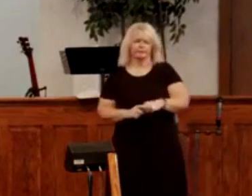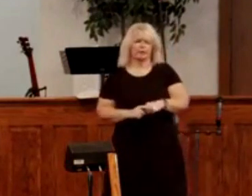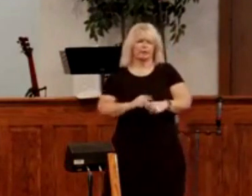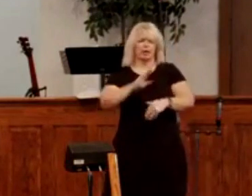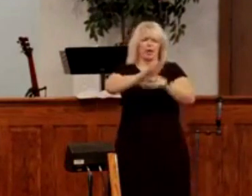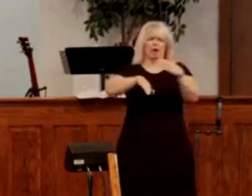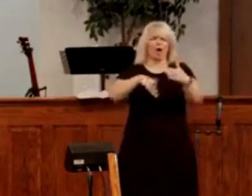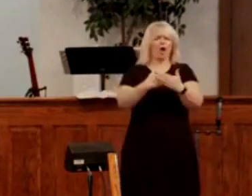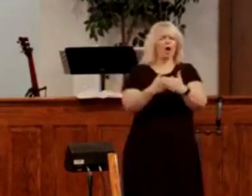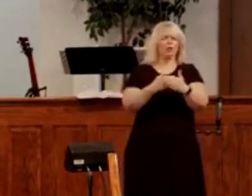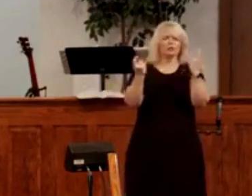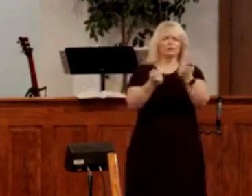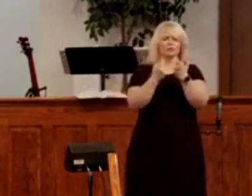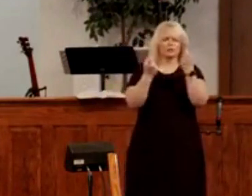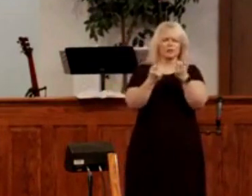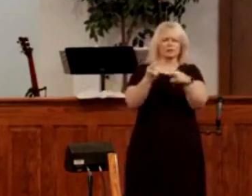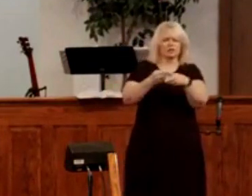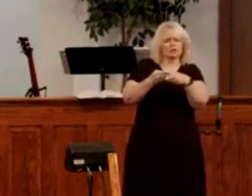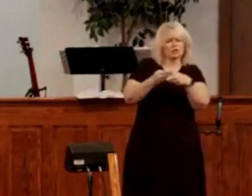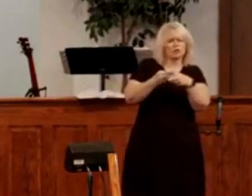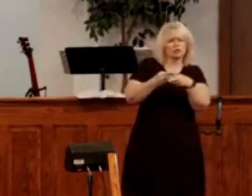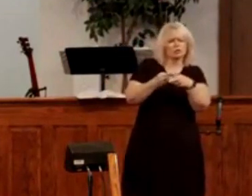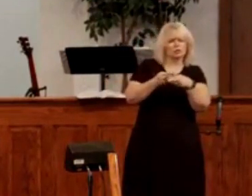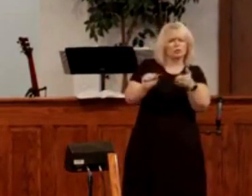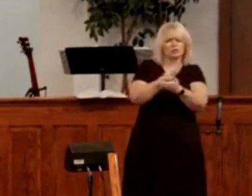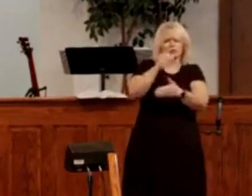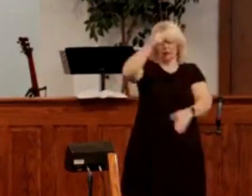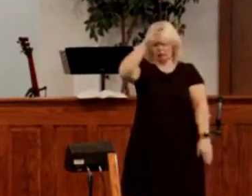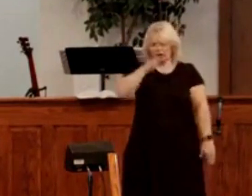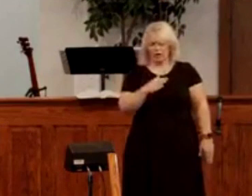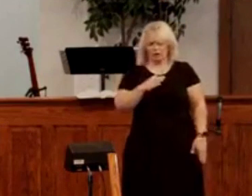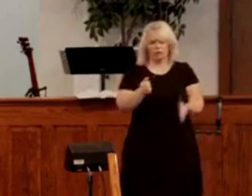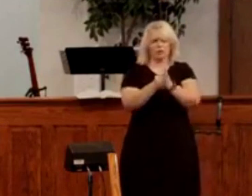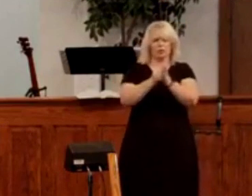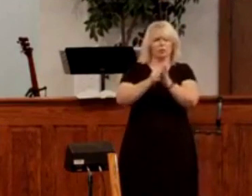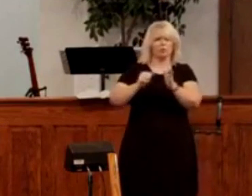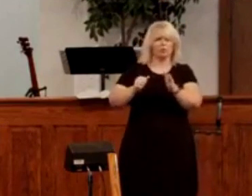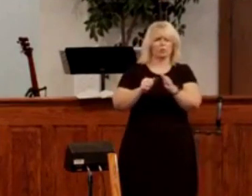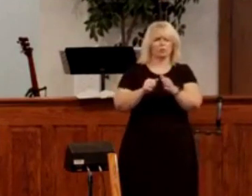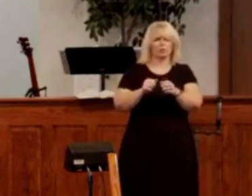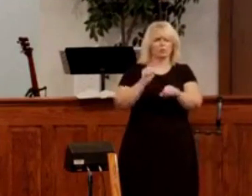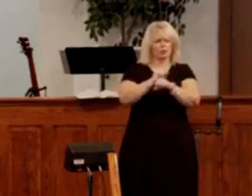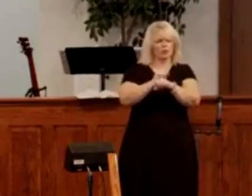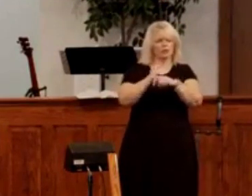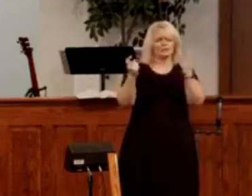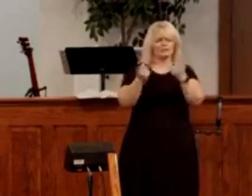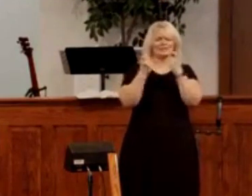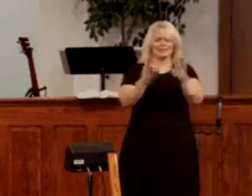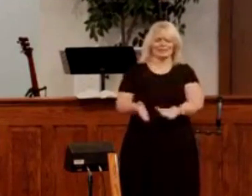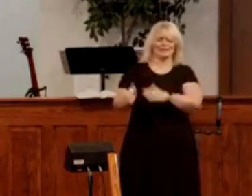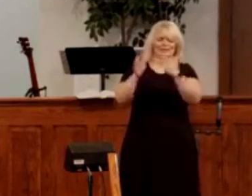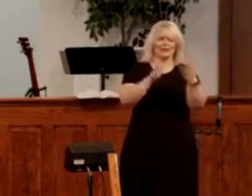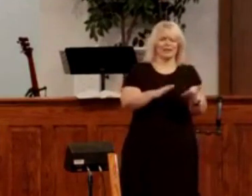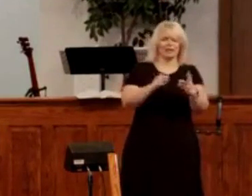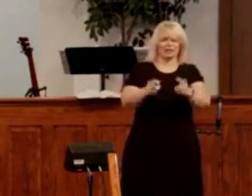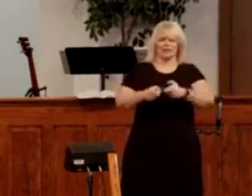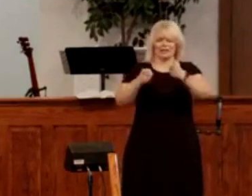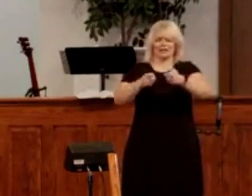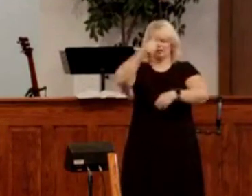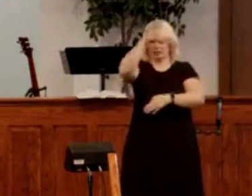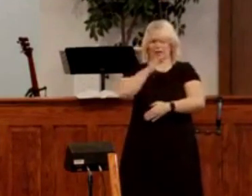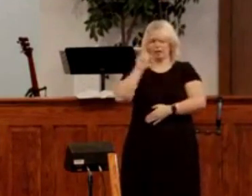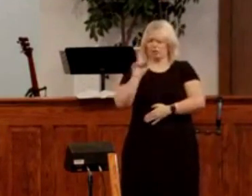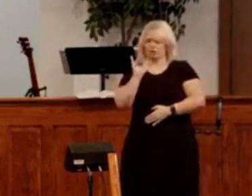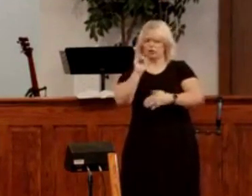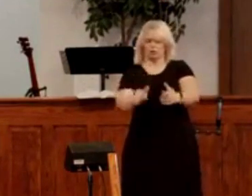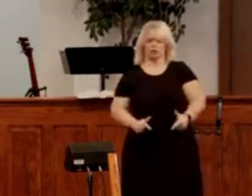sinned and come short of the glory of God. The wages of sin is what? Death. The gift of God is what? Eternal life through Jesus Christ, our